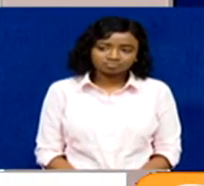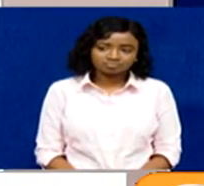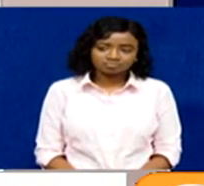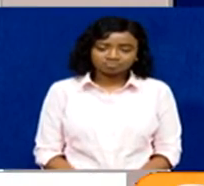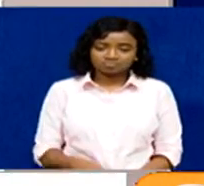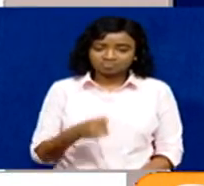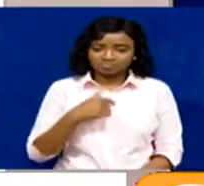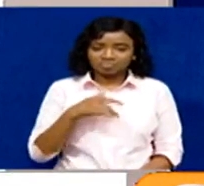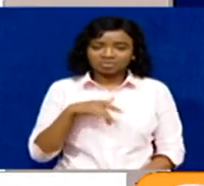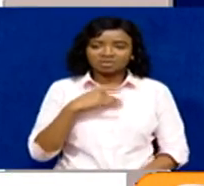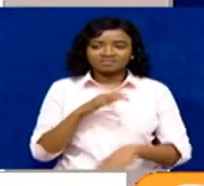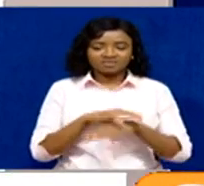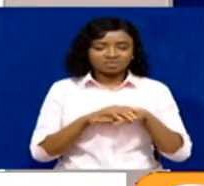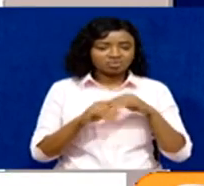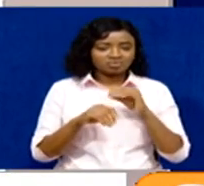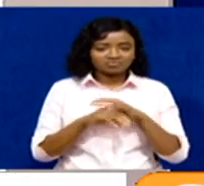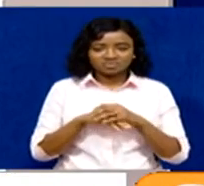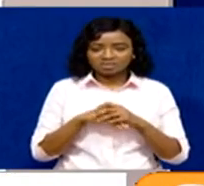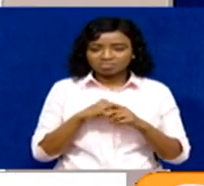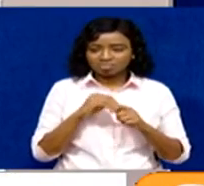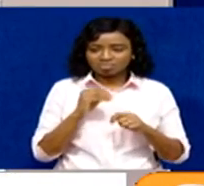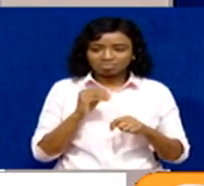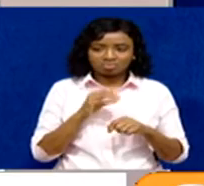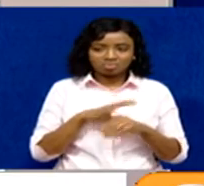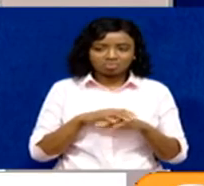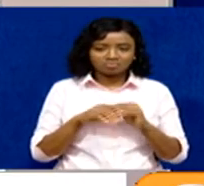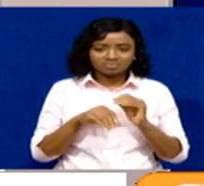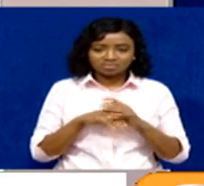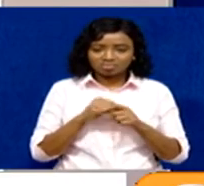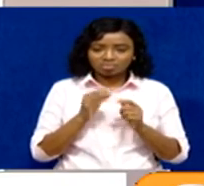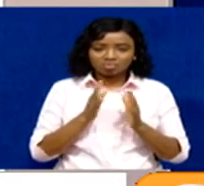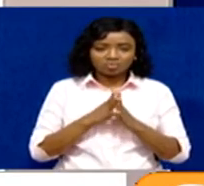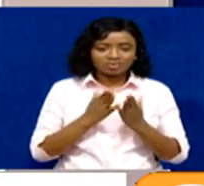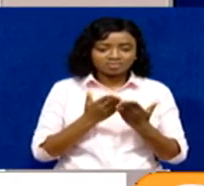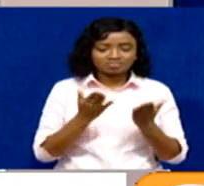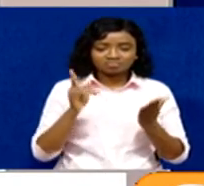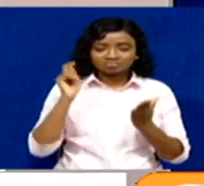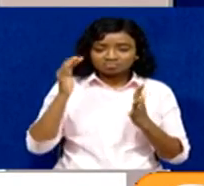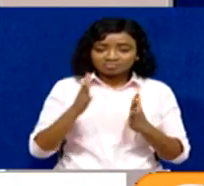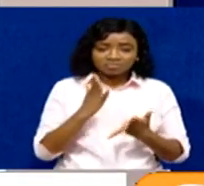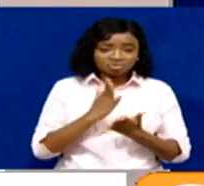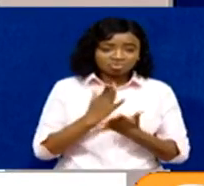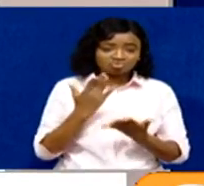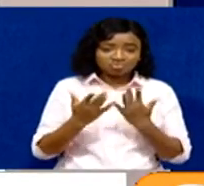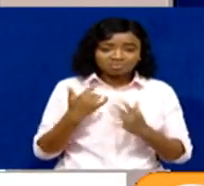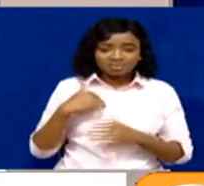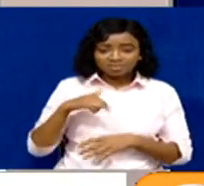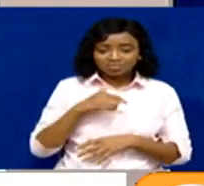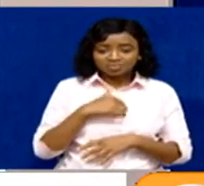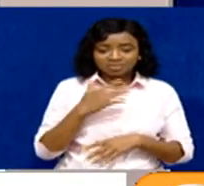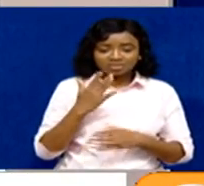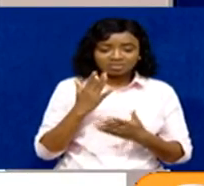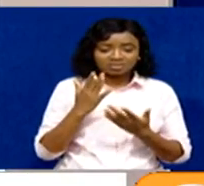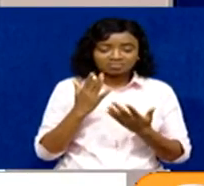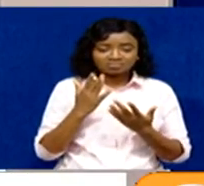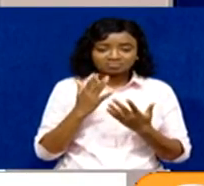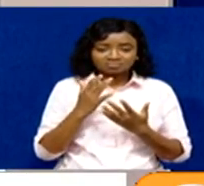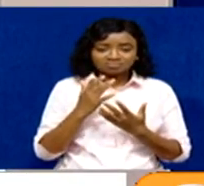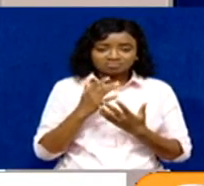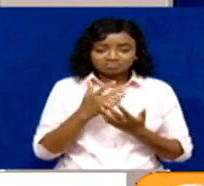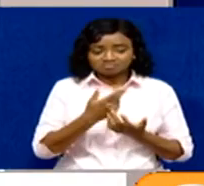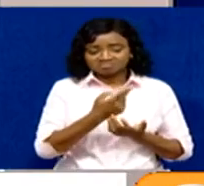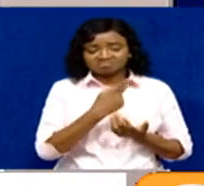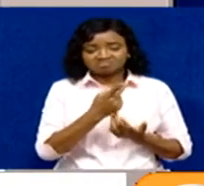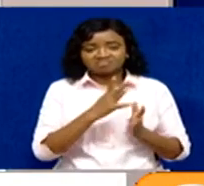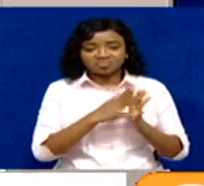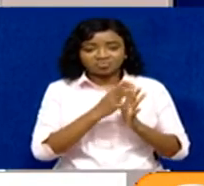I am comfortable with every Kenyan in terms of we may not share an ideology, we may not, you know, share a